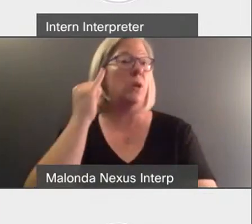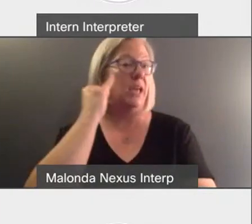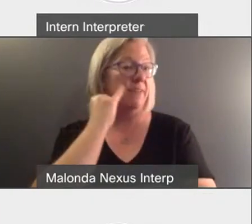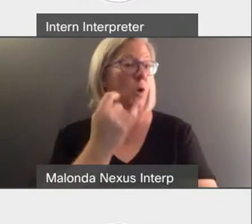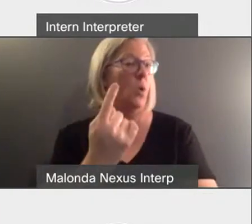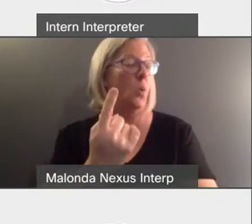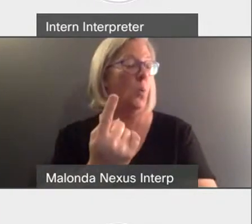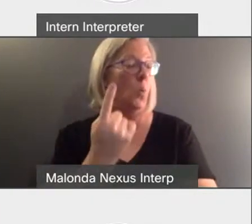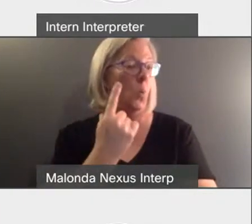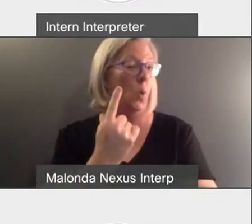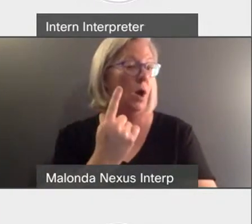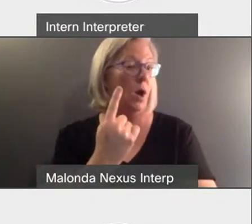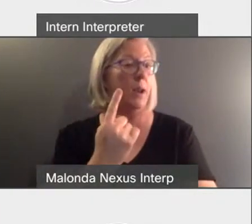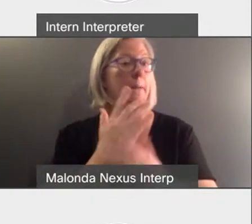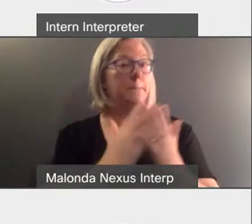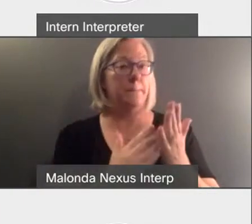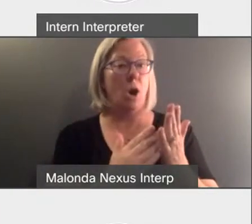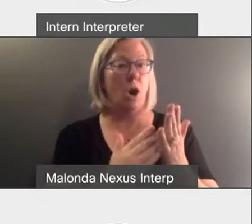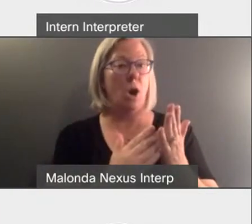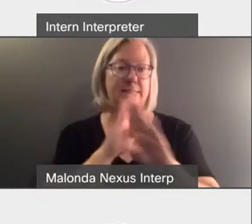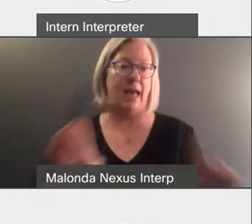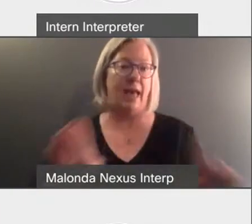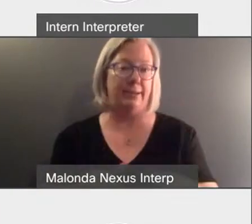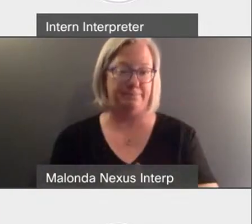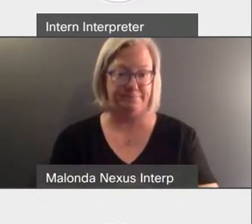one part is kept silent.